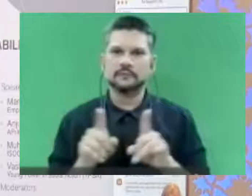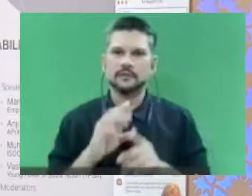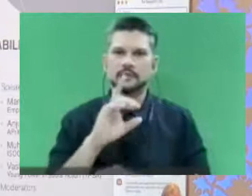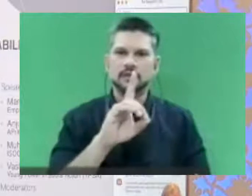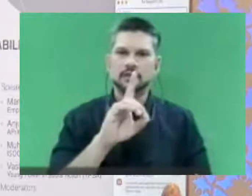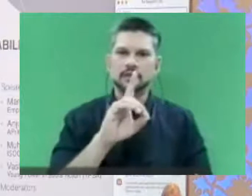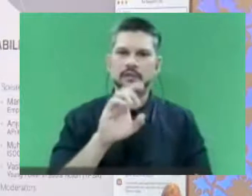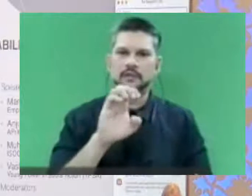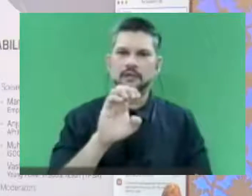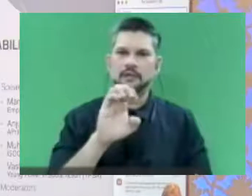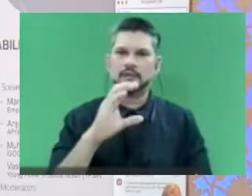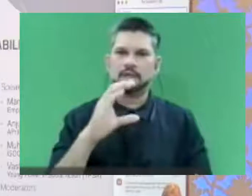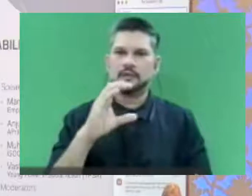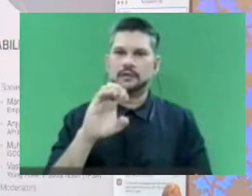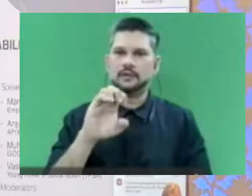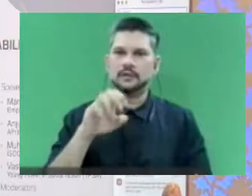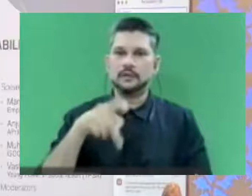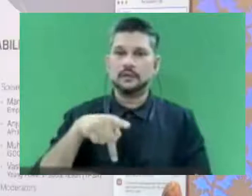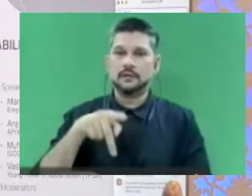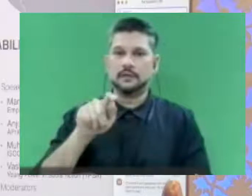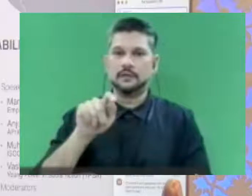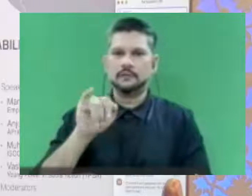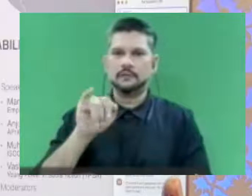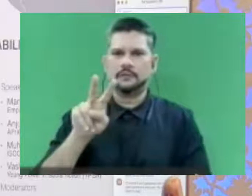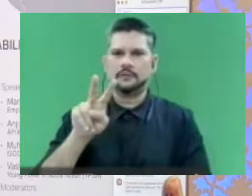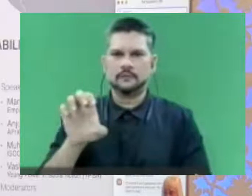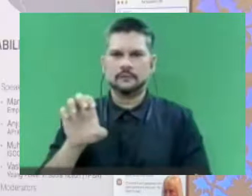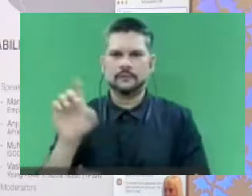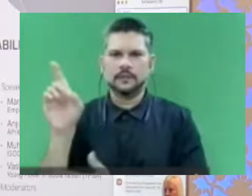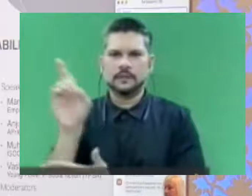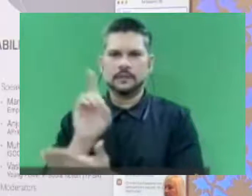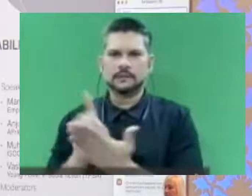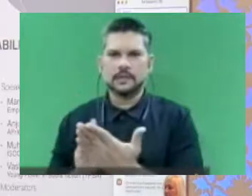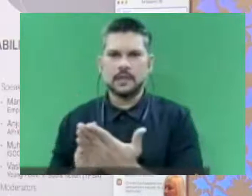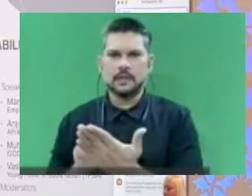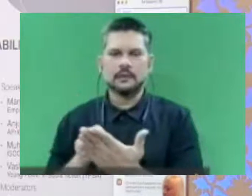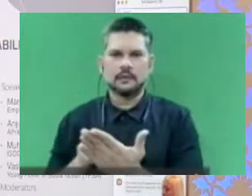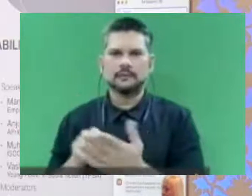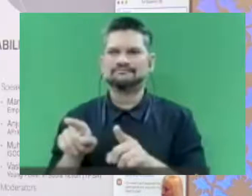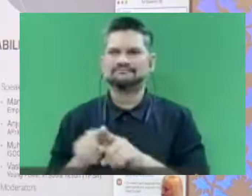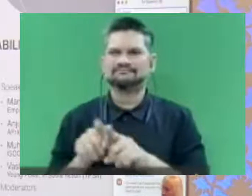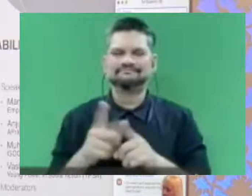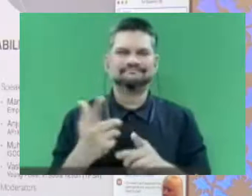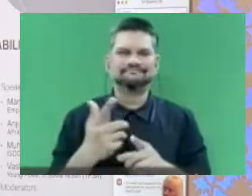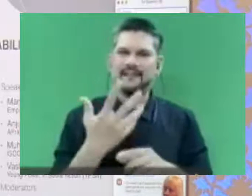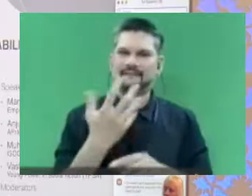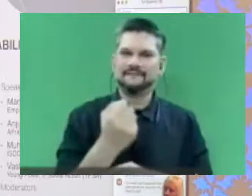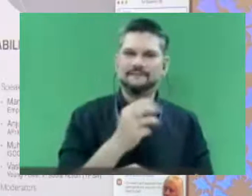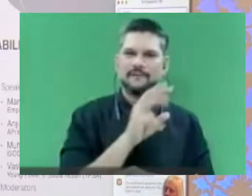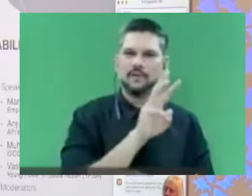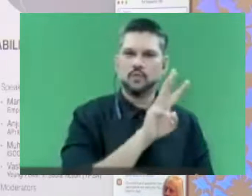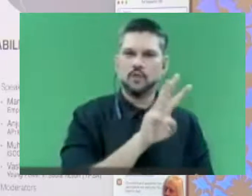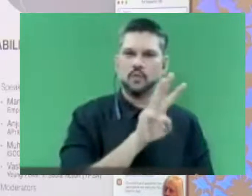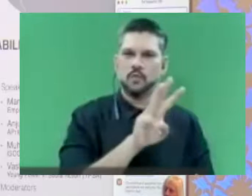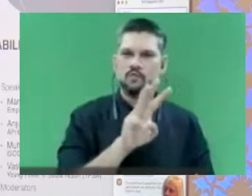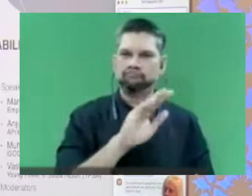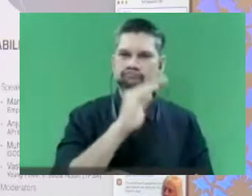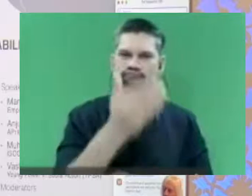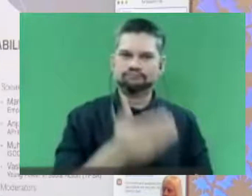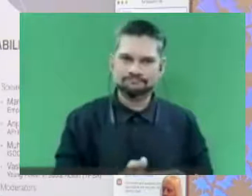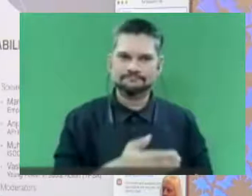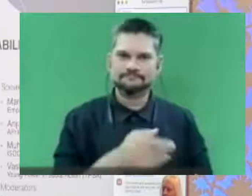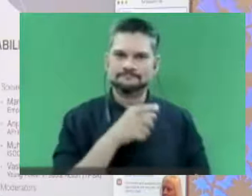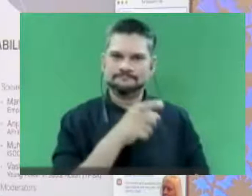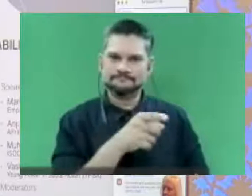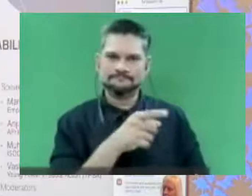design that pushes people in a certain direction. For example, a web page where you are automatically subscribed and it's very hard to